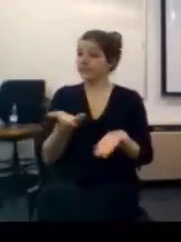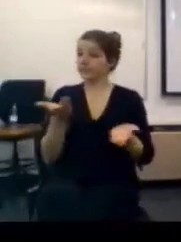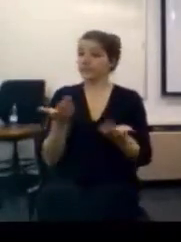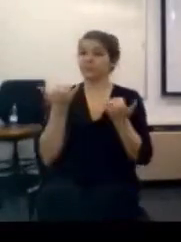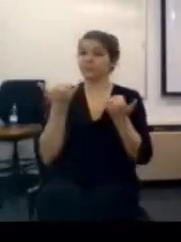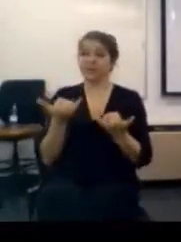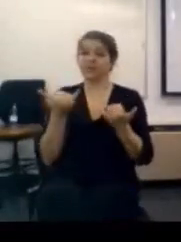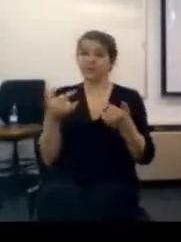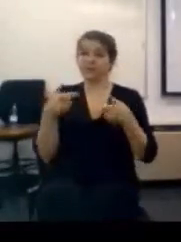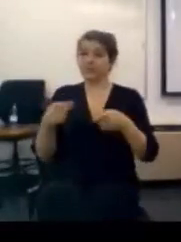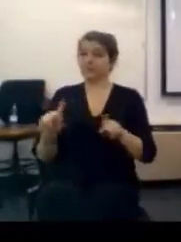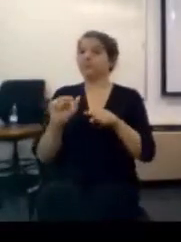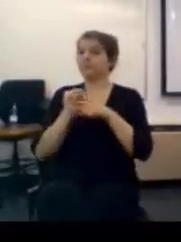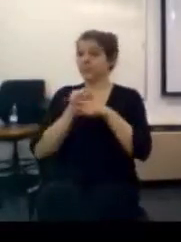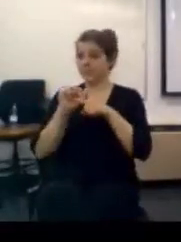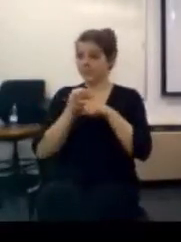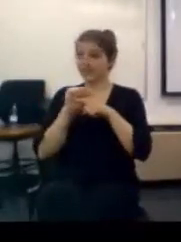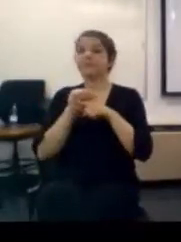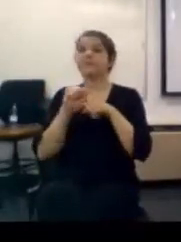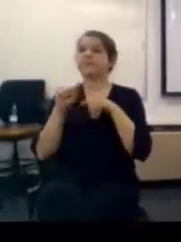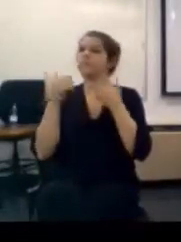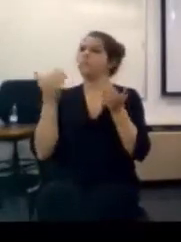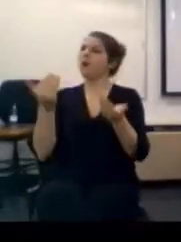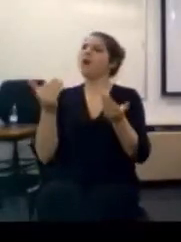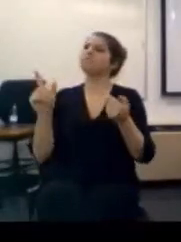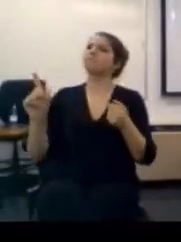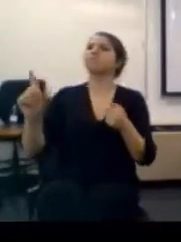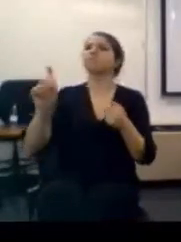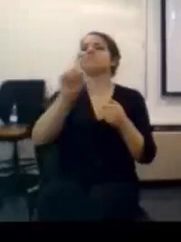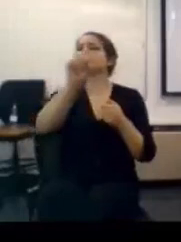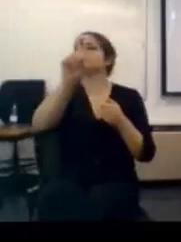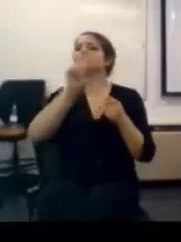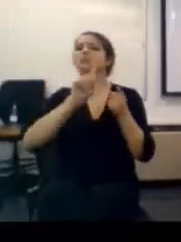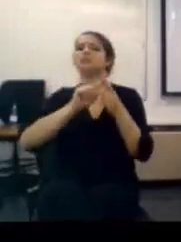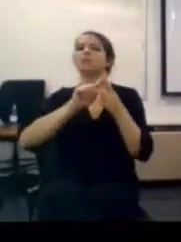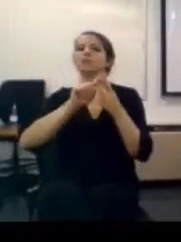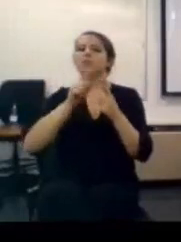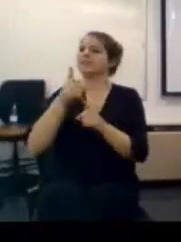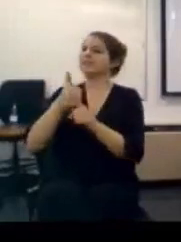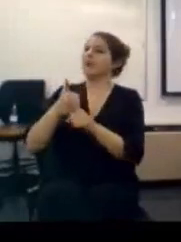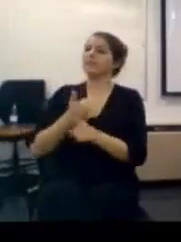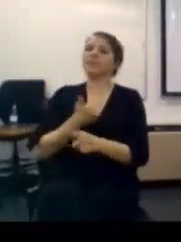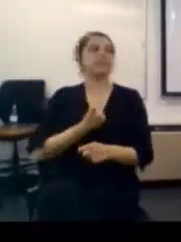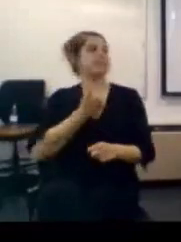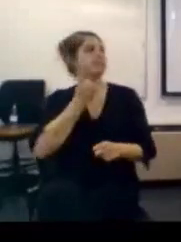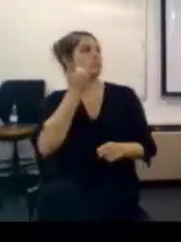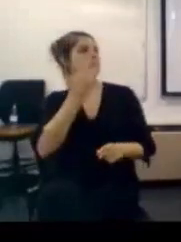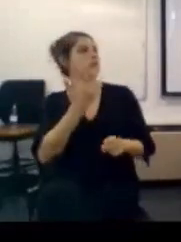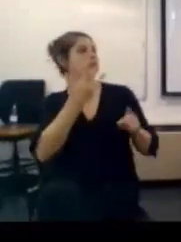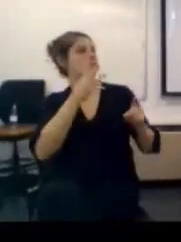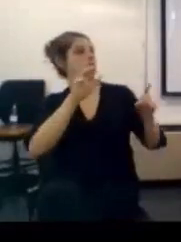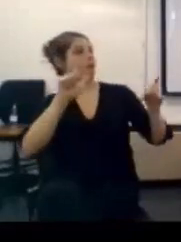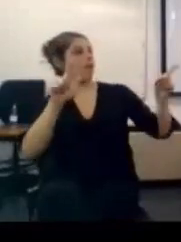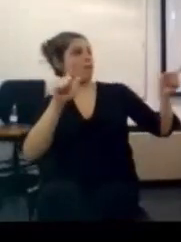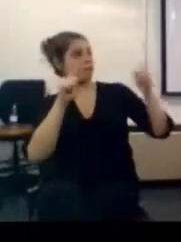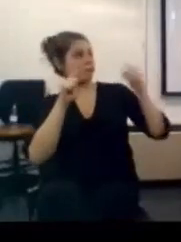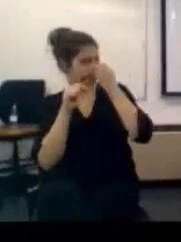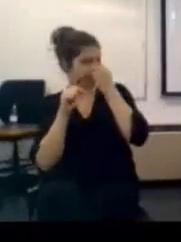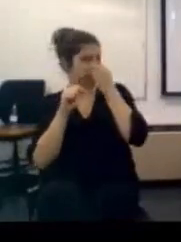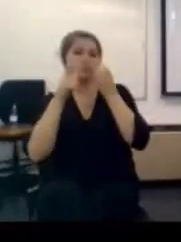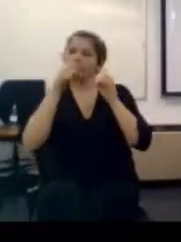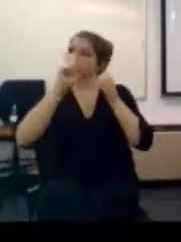For those present at this time during this training, feel free to wander over to our